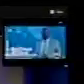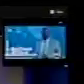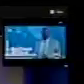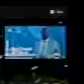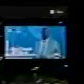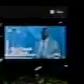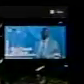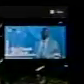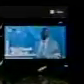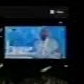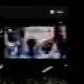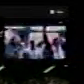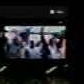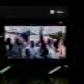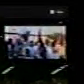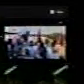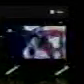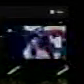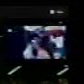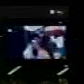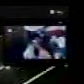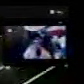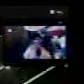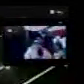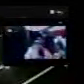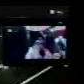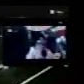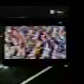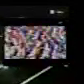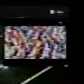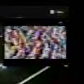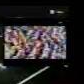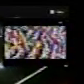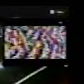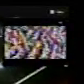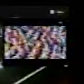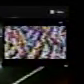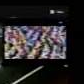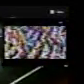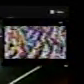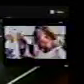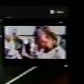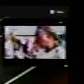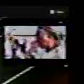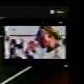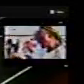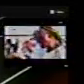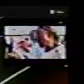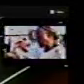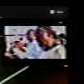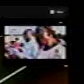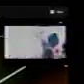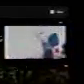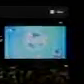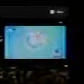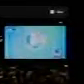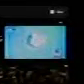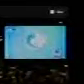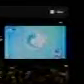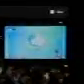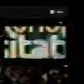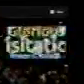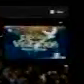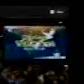well. You are healed. You are delivered. Now,